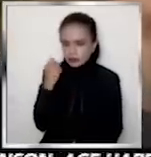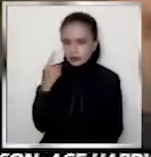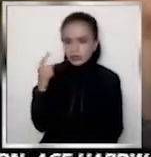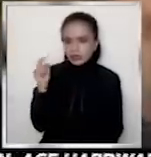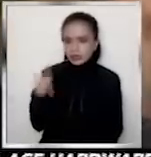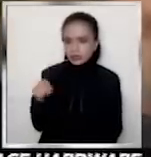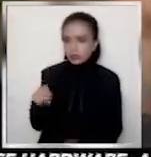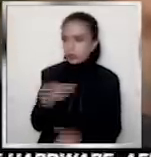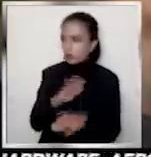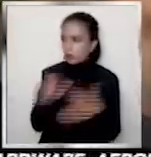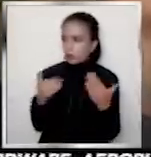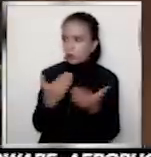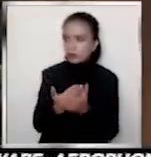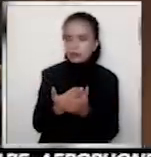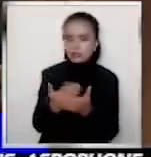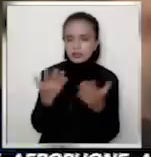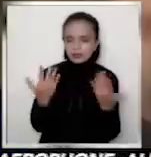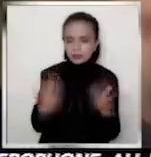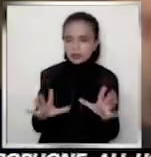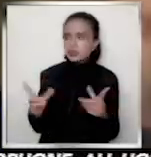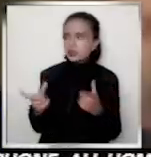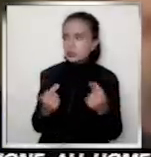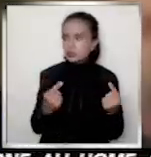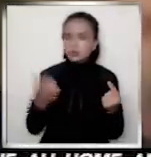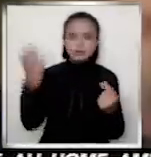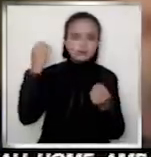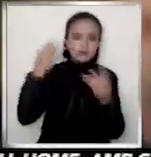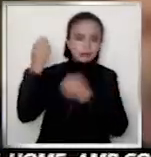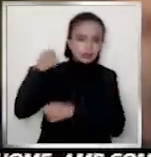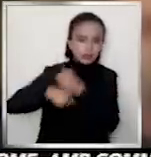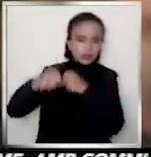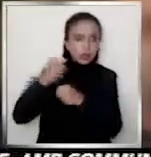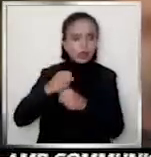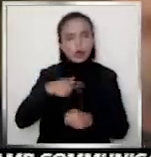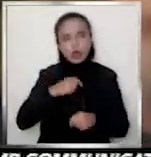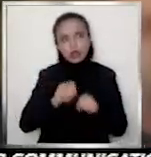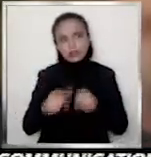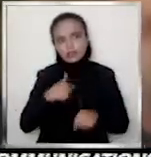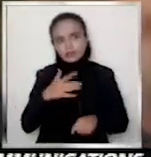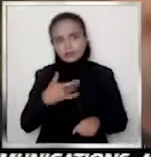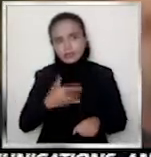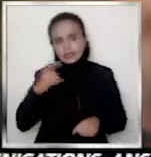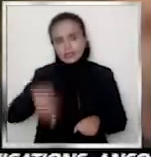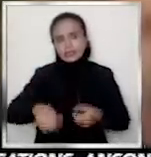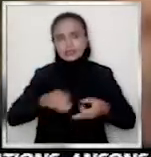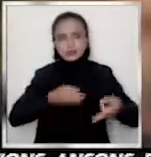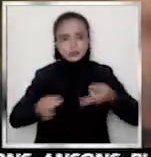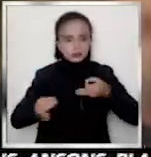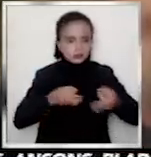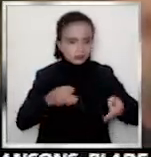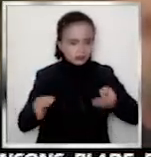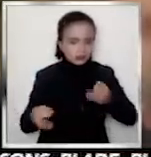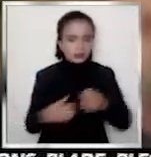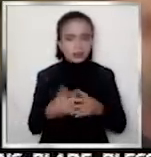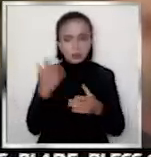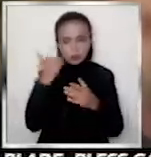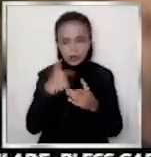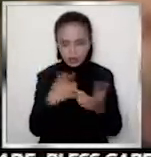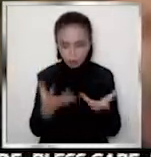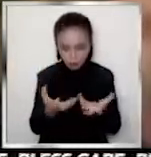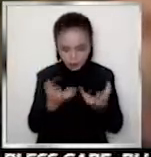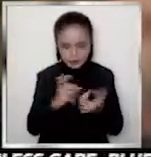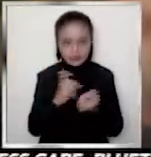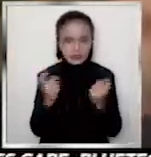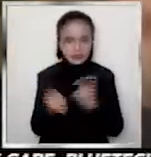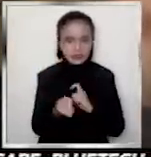that I have done in the previous years. So I felt the need to explain myself why I wanted change, because I